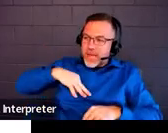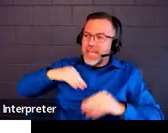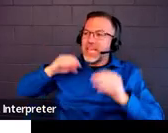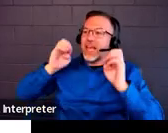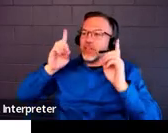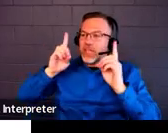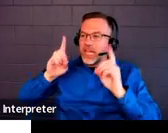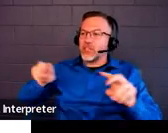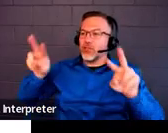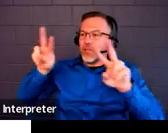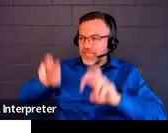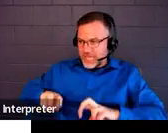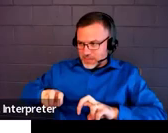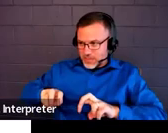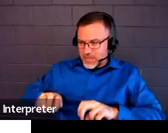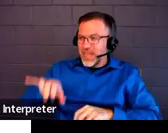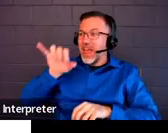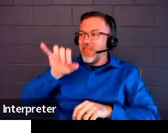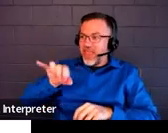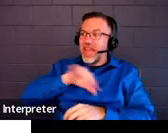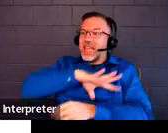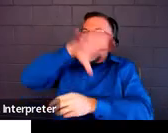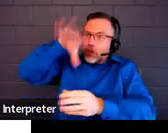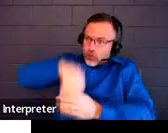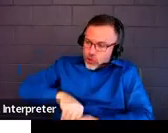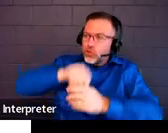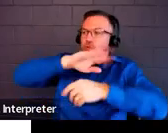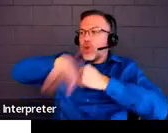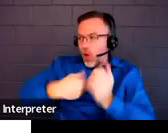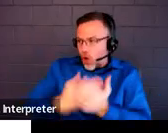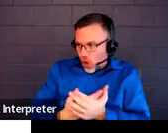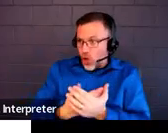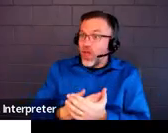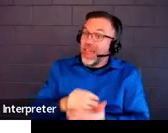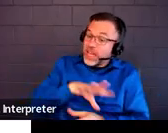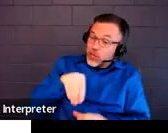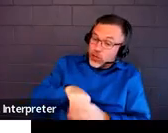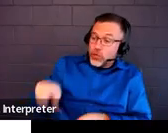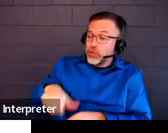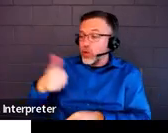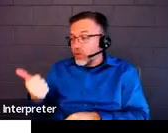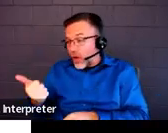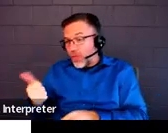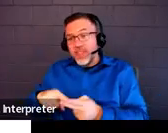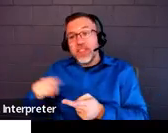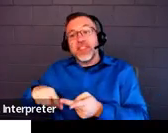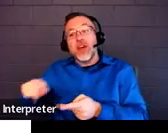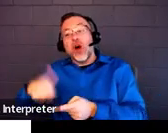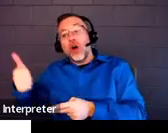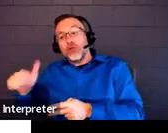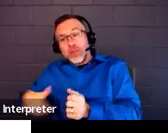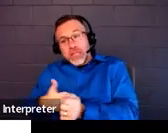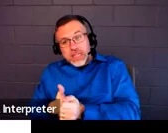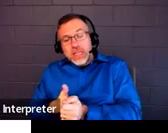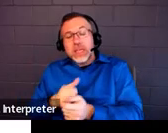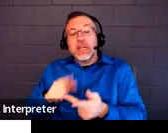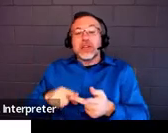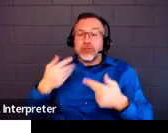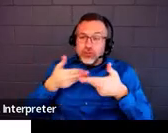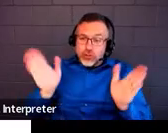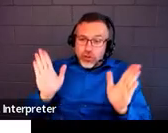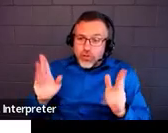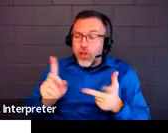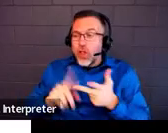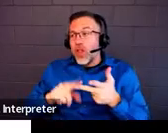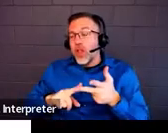the assessments. Okay. So that includes alternate, it includes general, it includes assessments for English